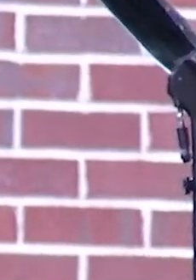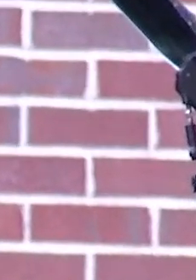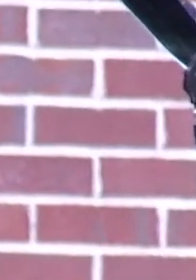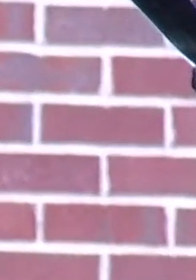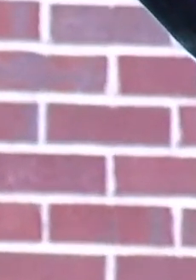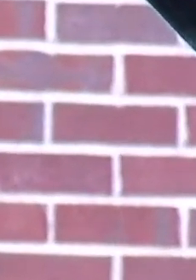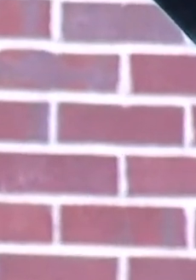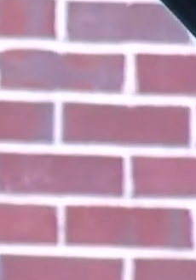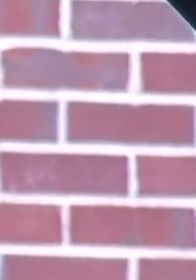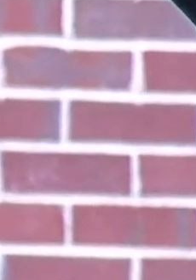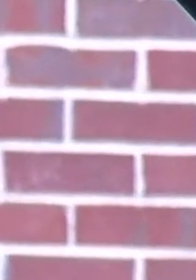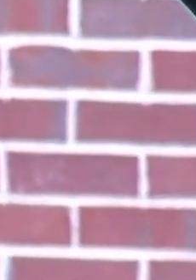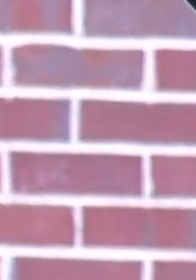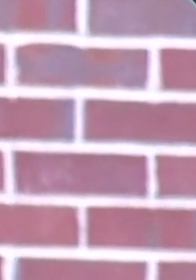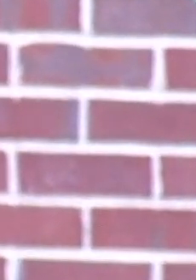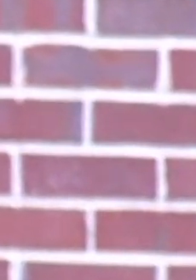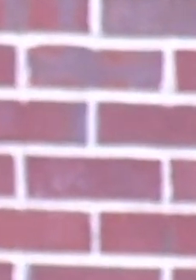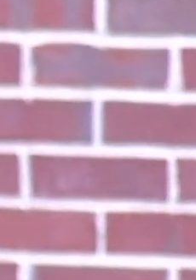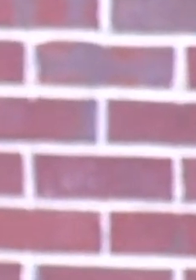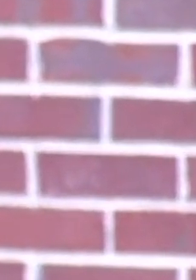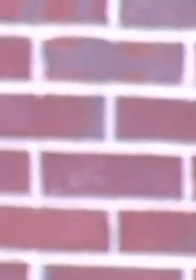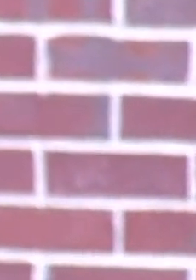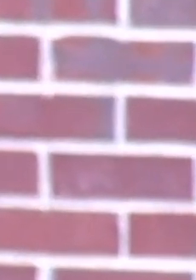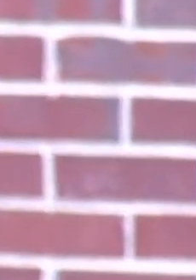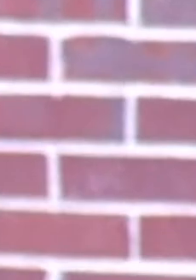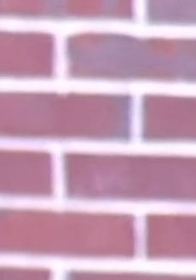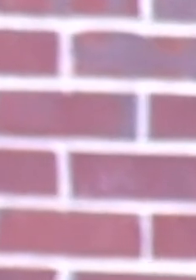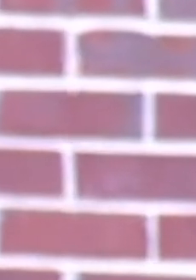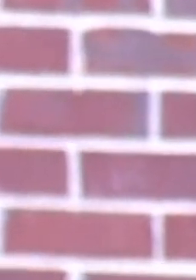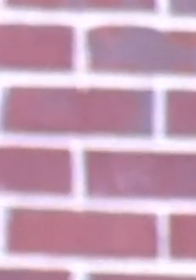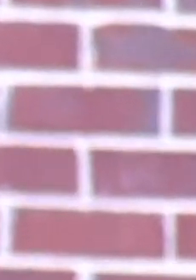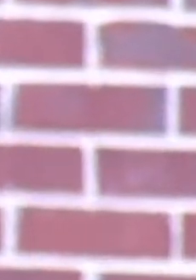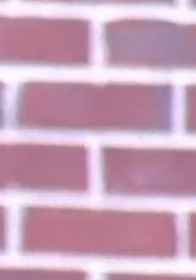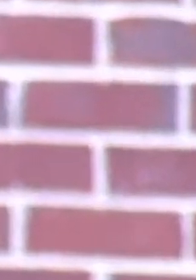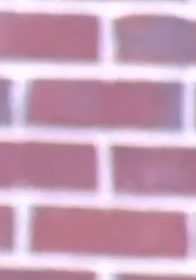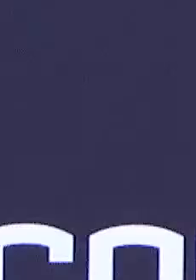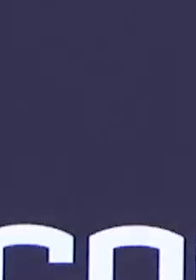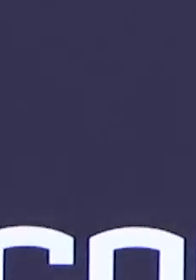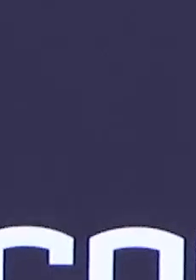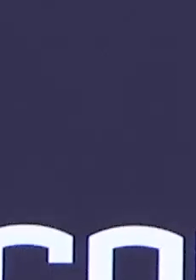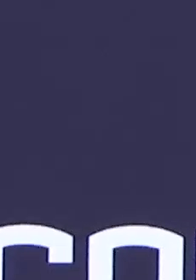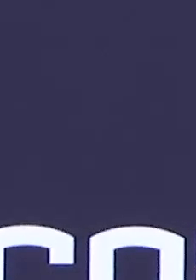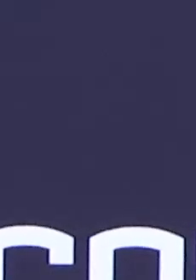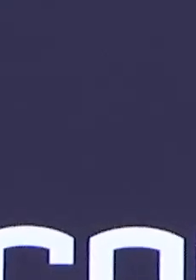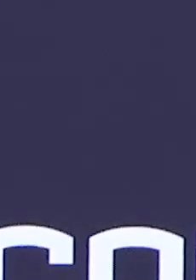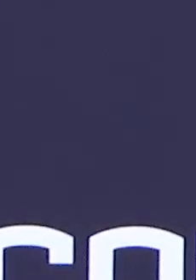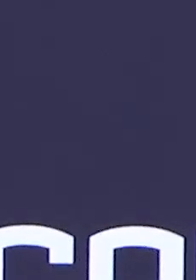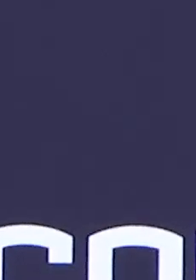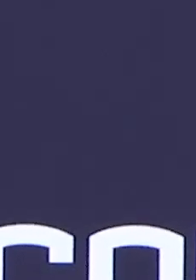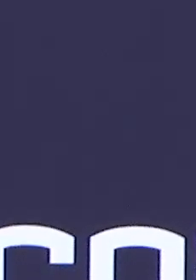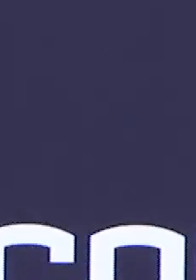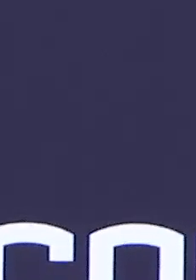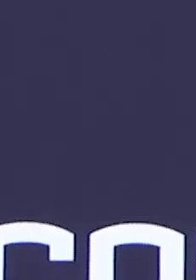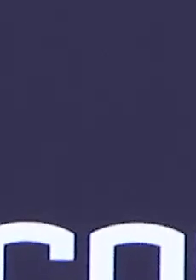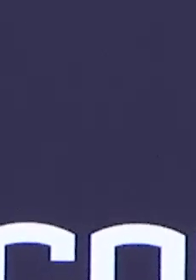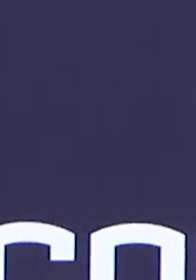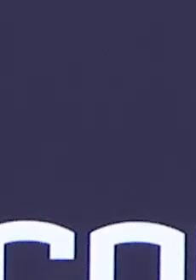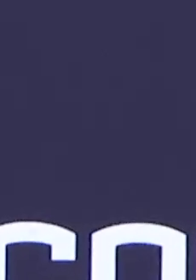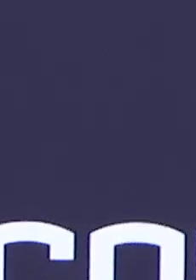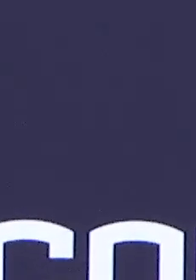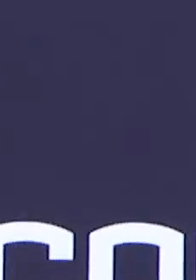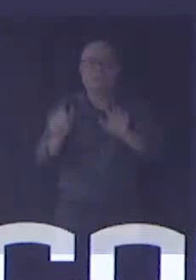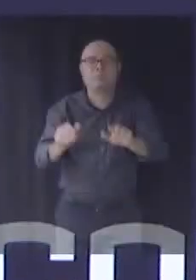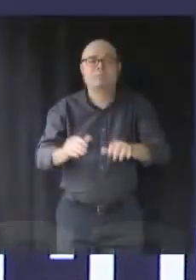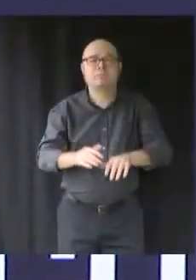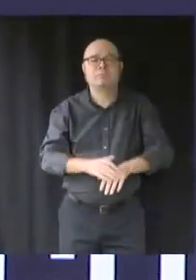Oh, say, can you see by the dawn's